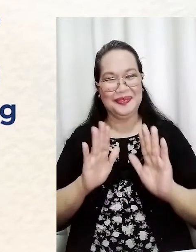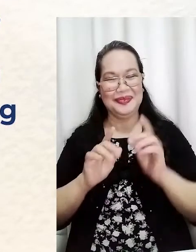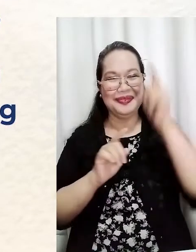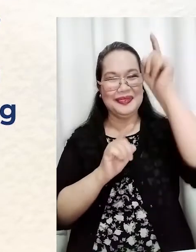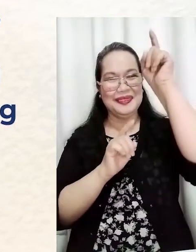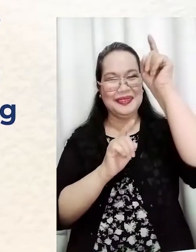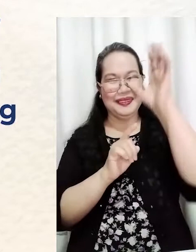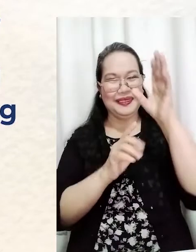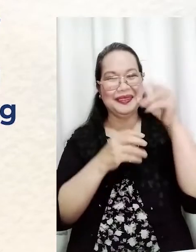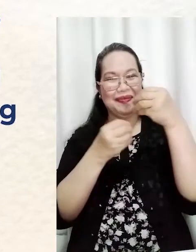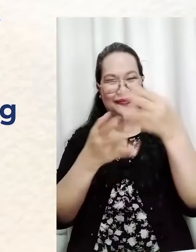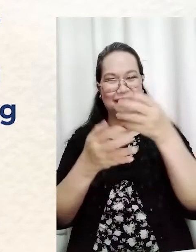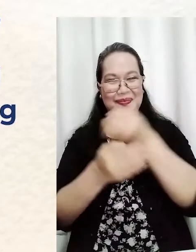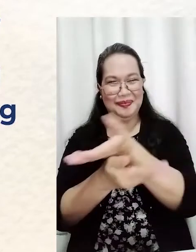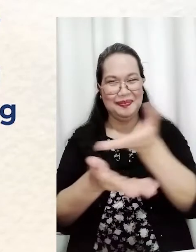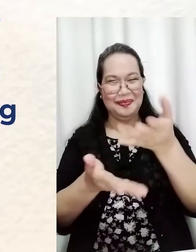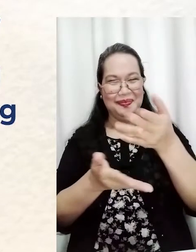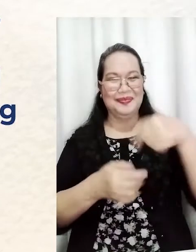all of us.